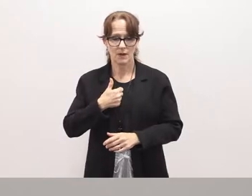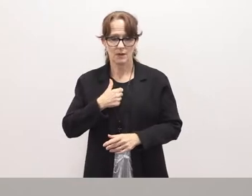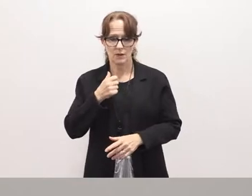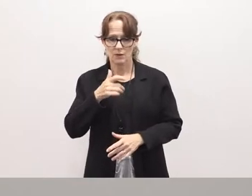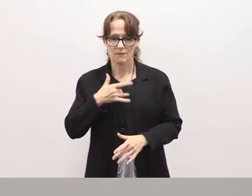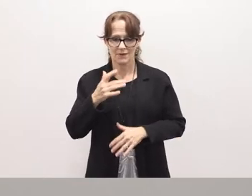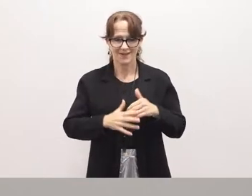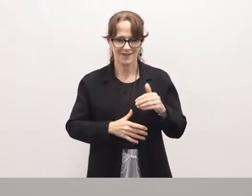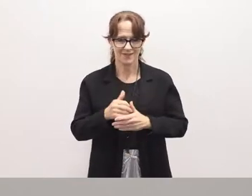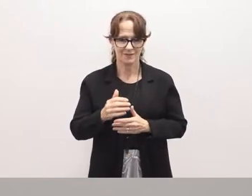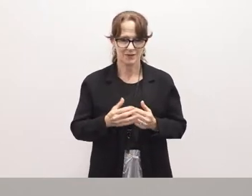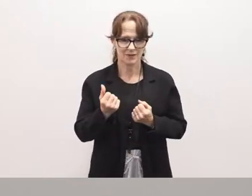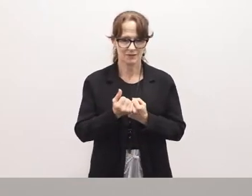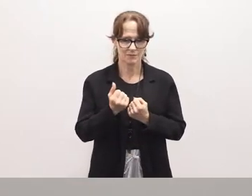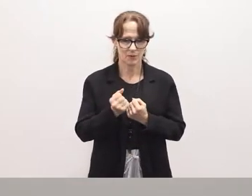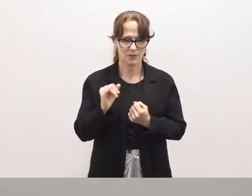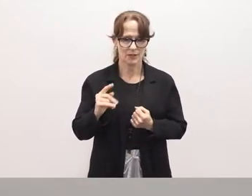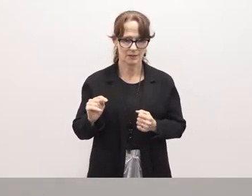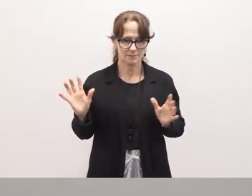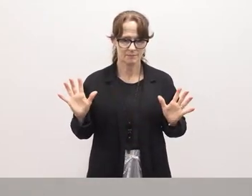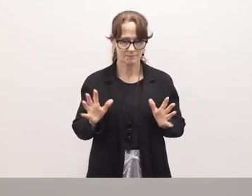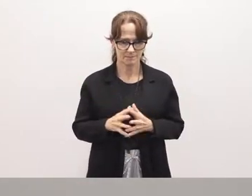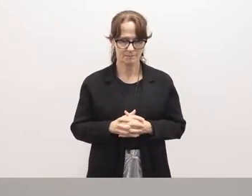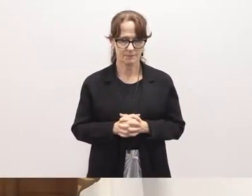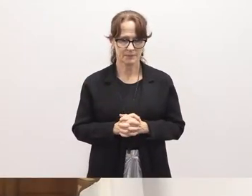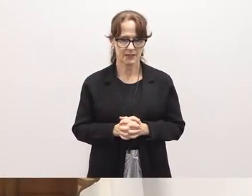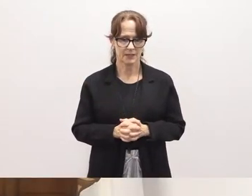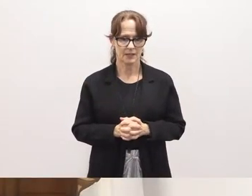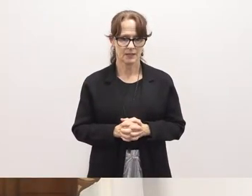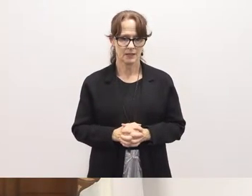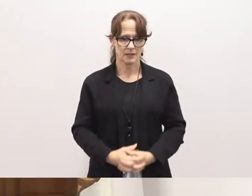feel comfortable supporting it. Okay.